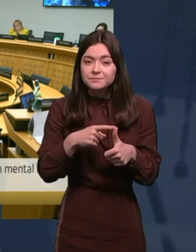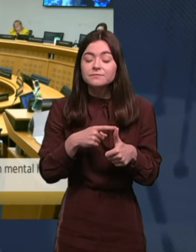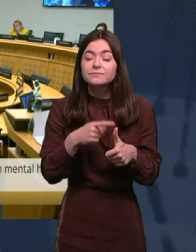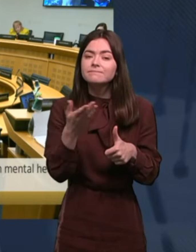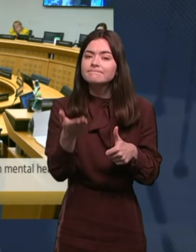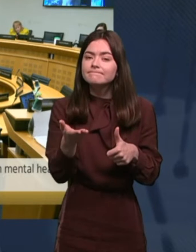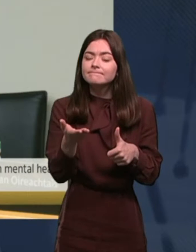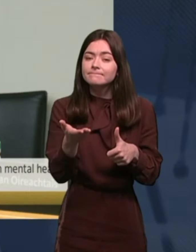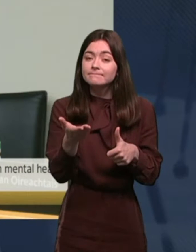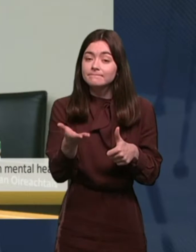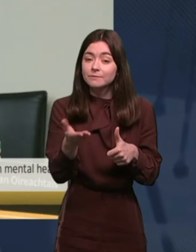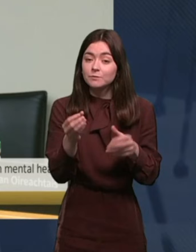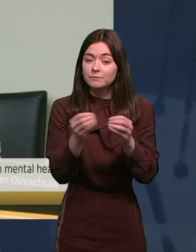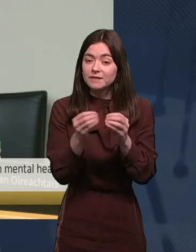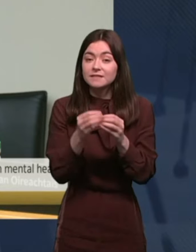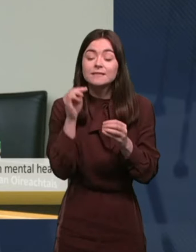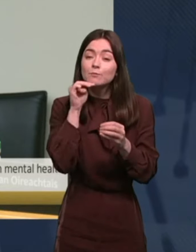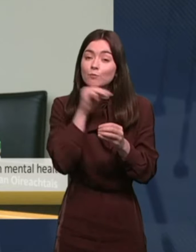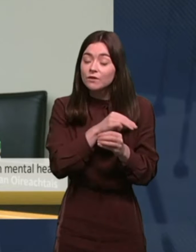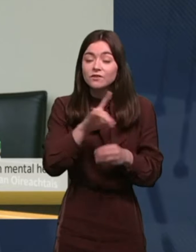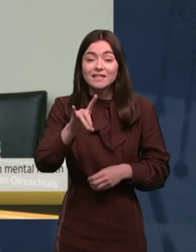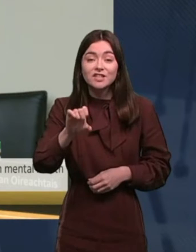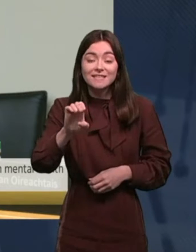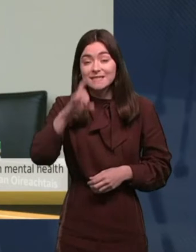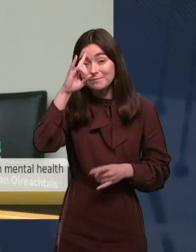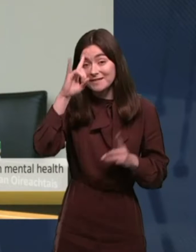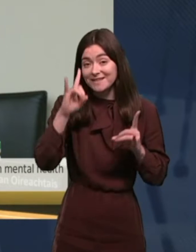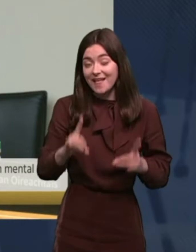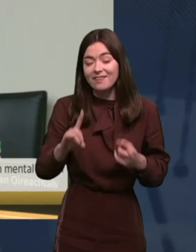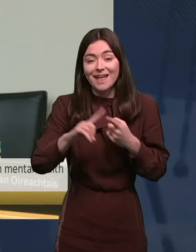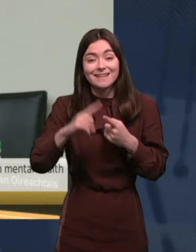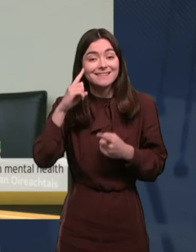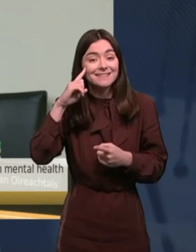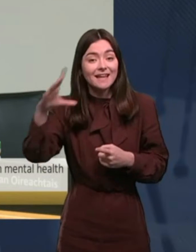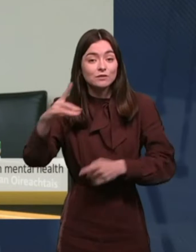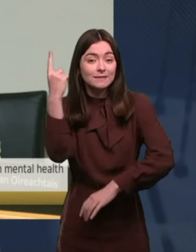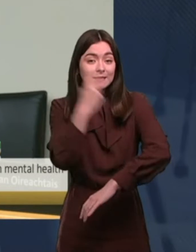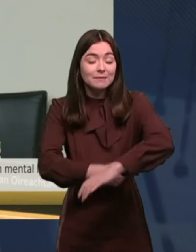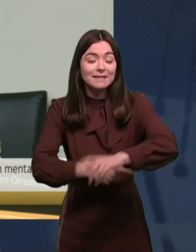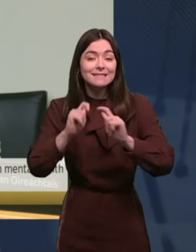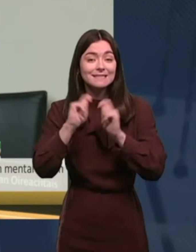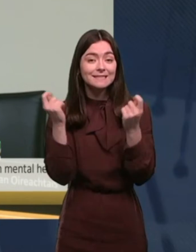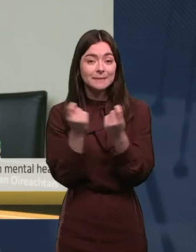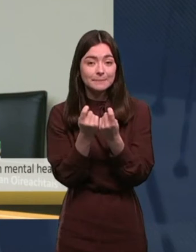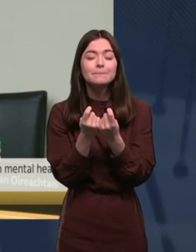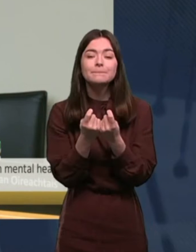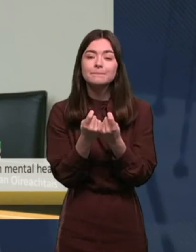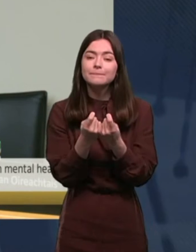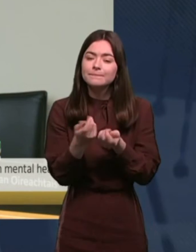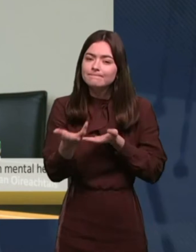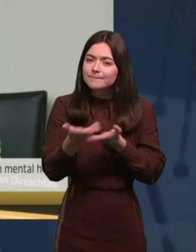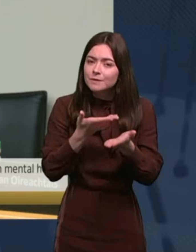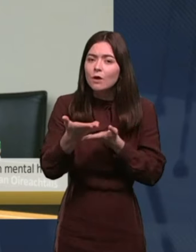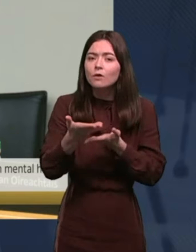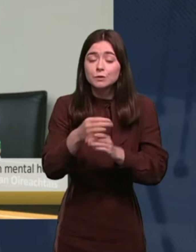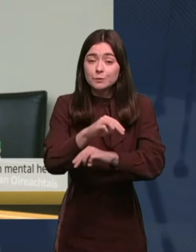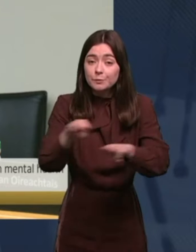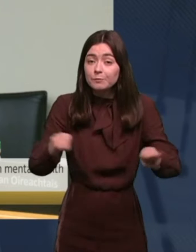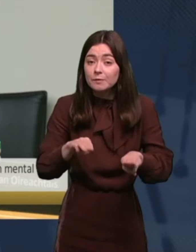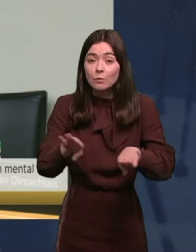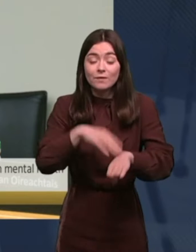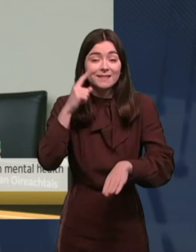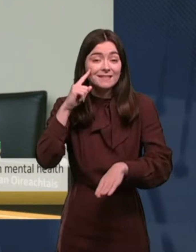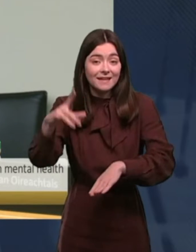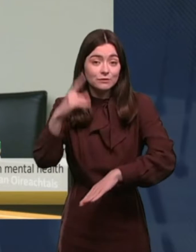You pointed out that it's important for the HSE's mental health and intellectual disability team to talk to people with intellectual